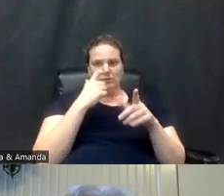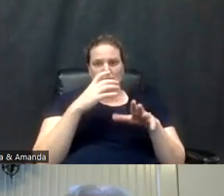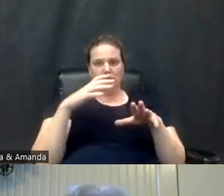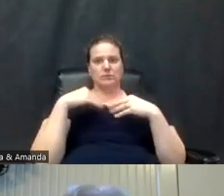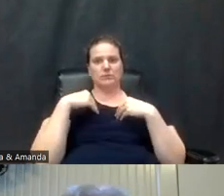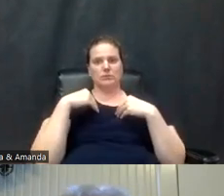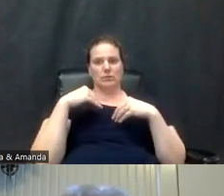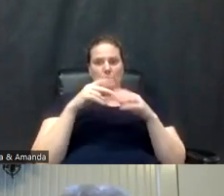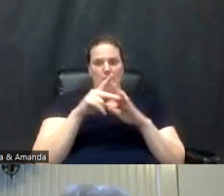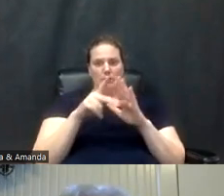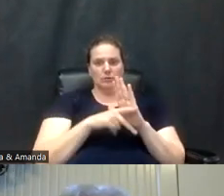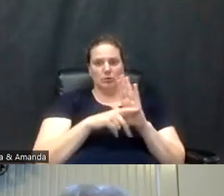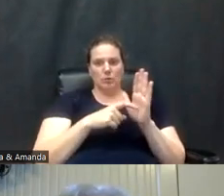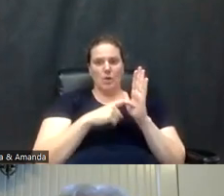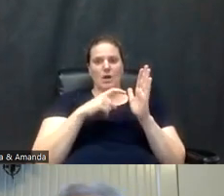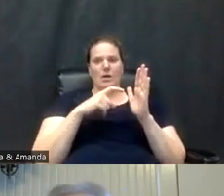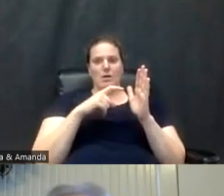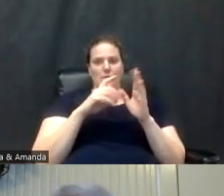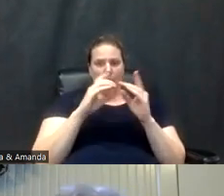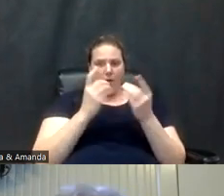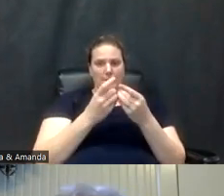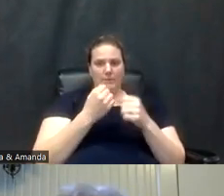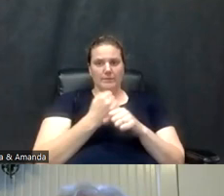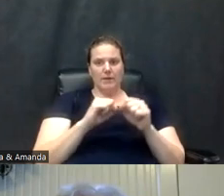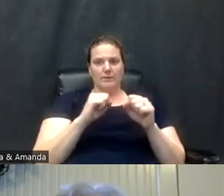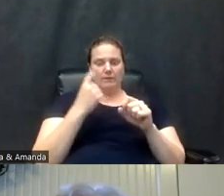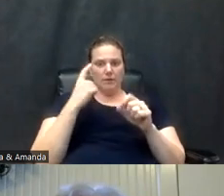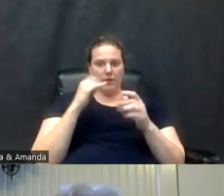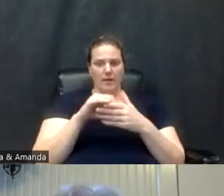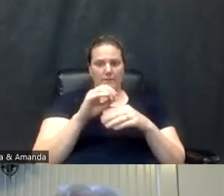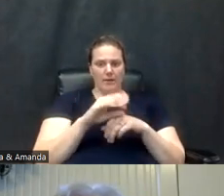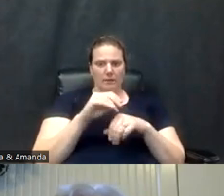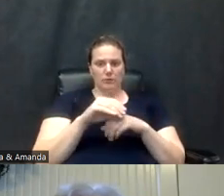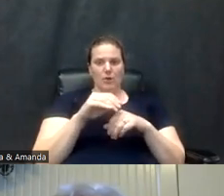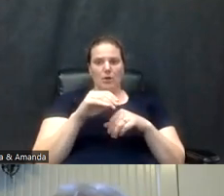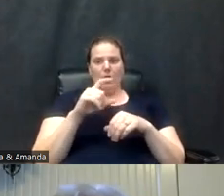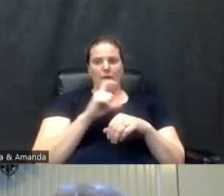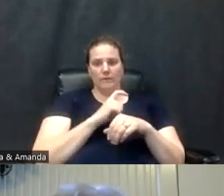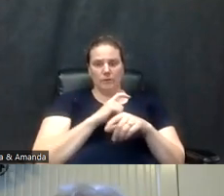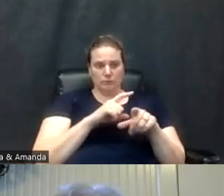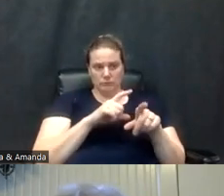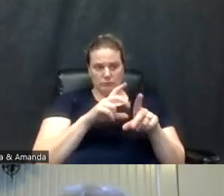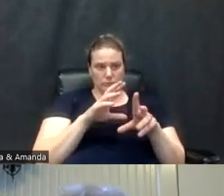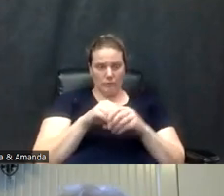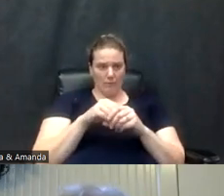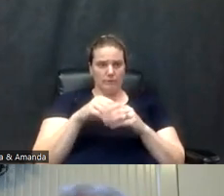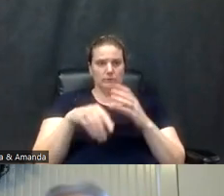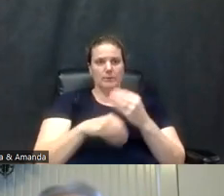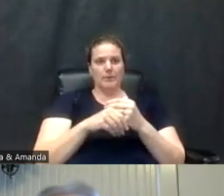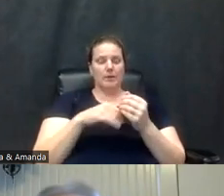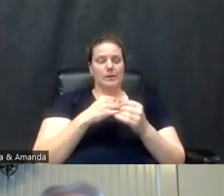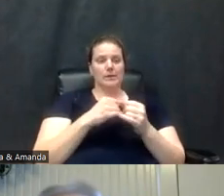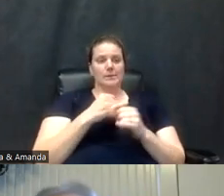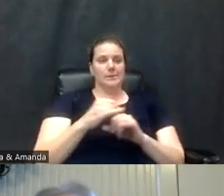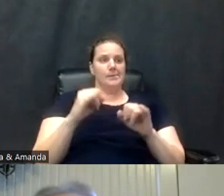policy that requires the Department of Safety to give guarantee advisement to officers subject to supplementary independent